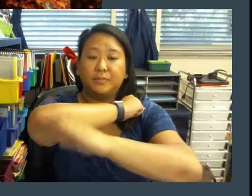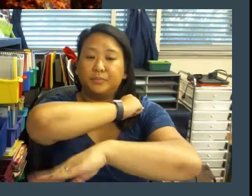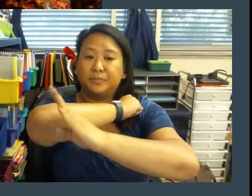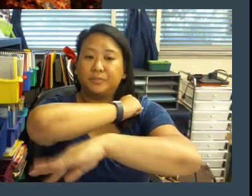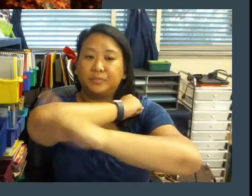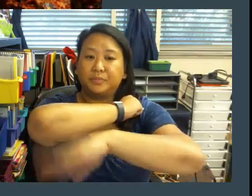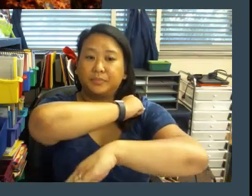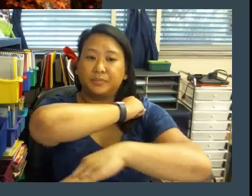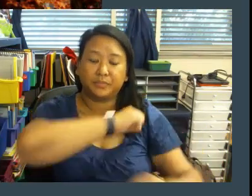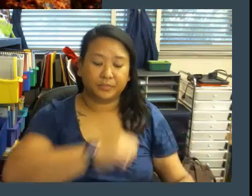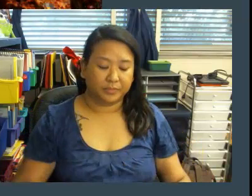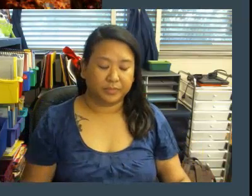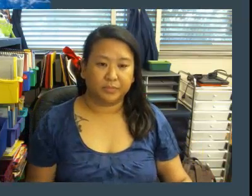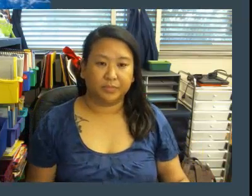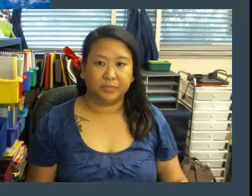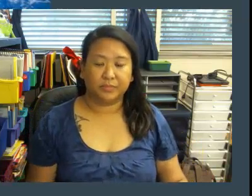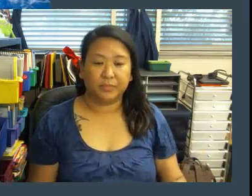Fall.